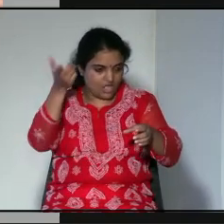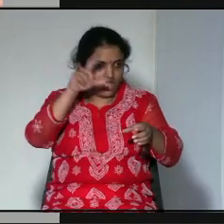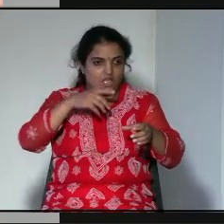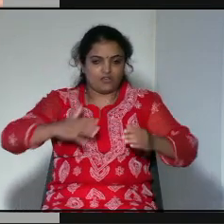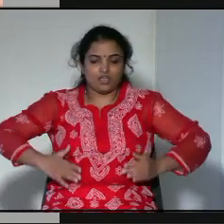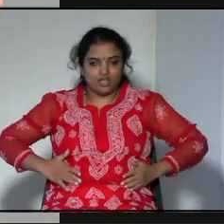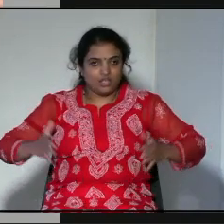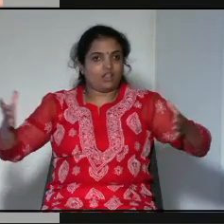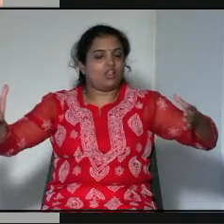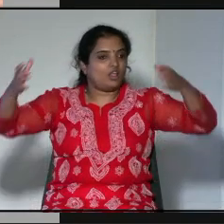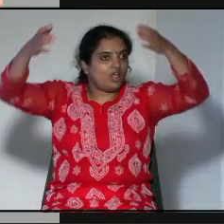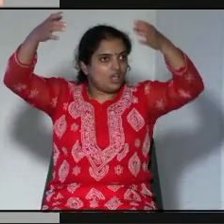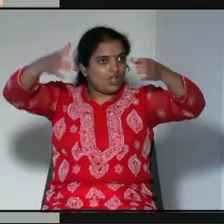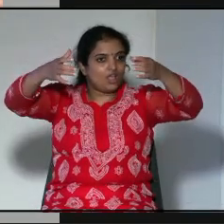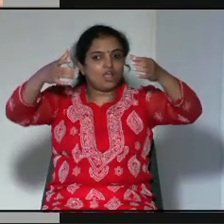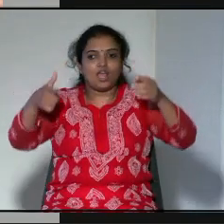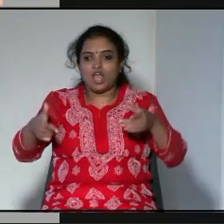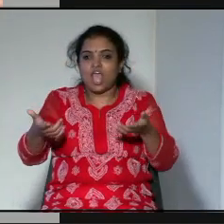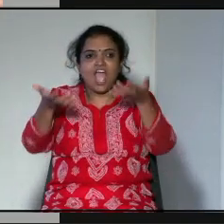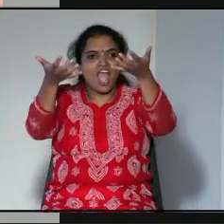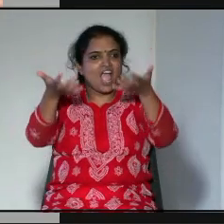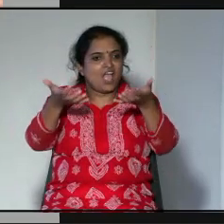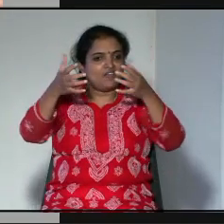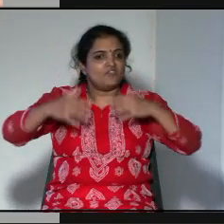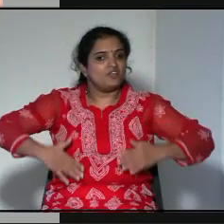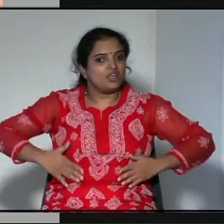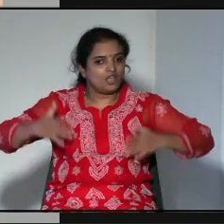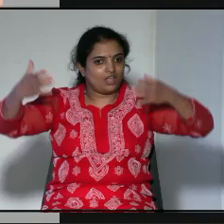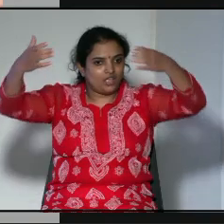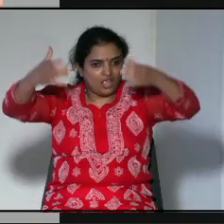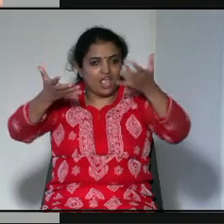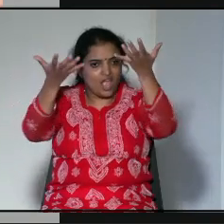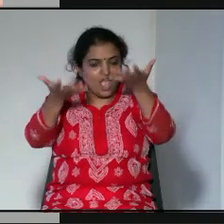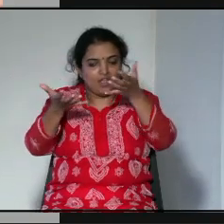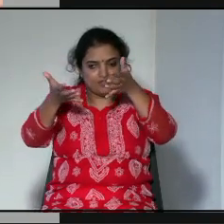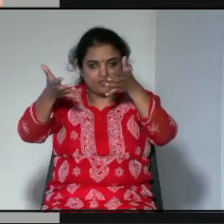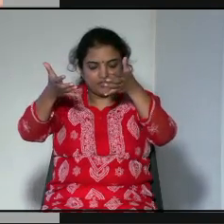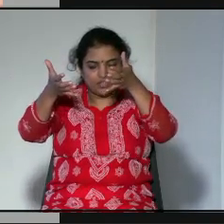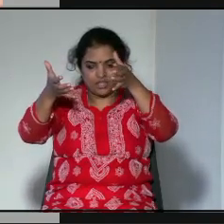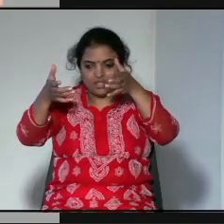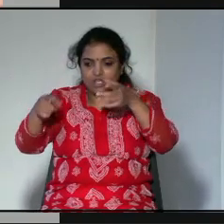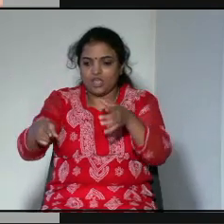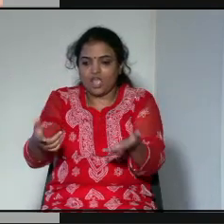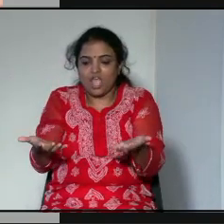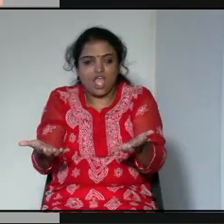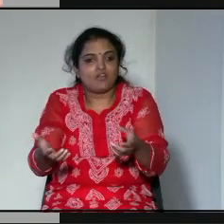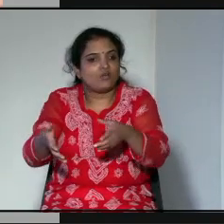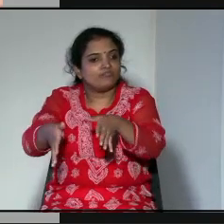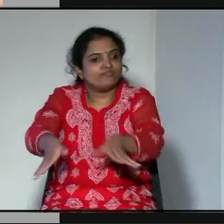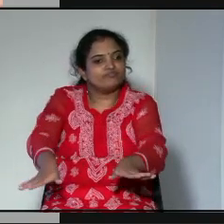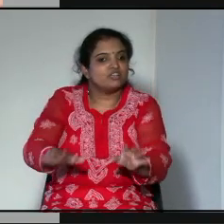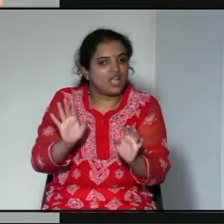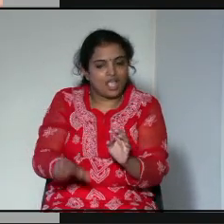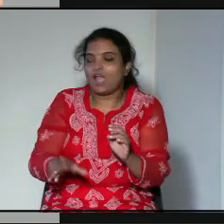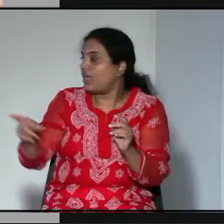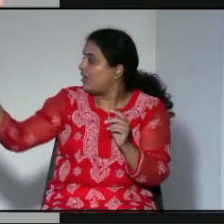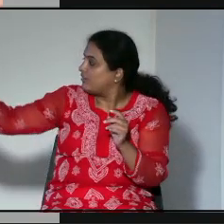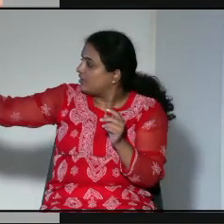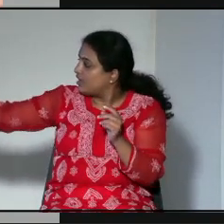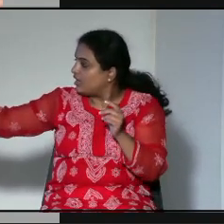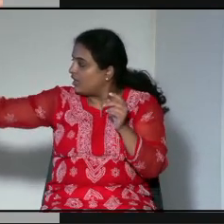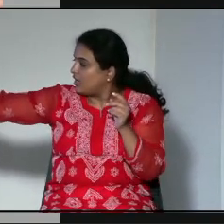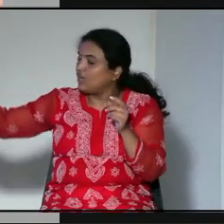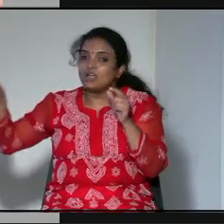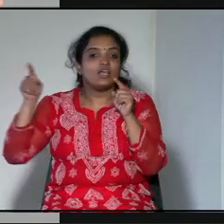in new angles. So she found that she had to work bottom upwards rather than the other way. So you first needed to understand whether